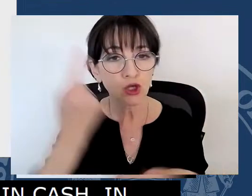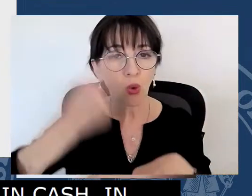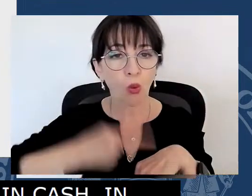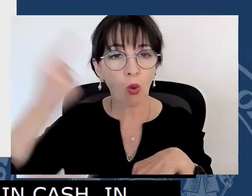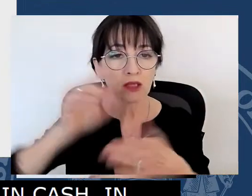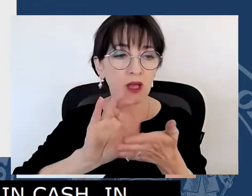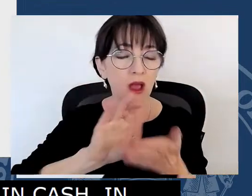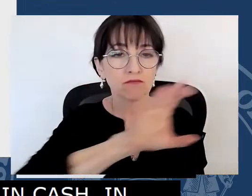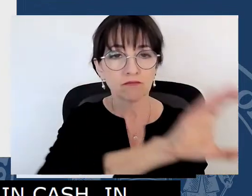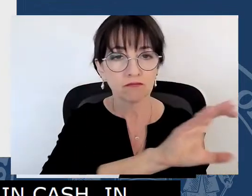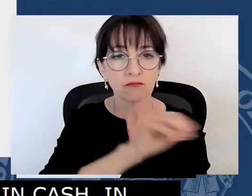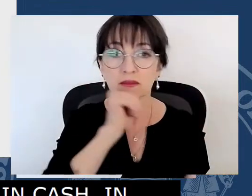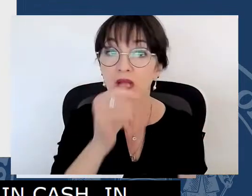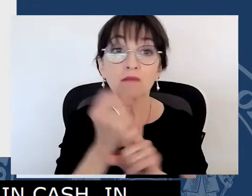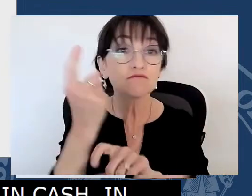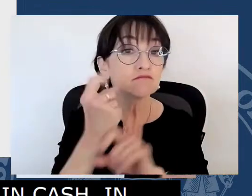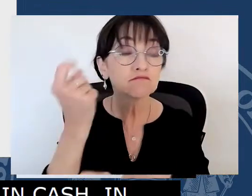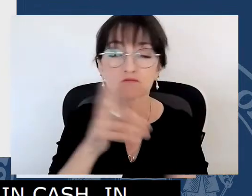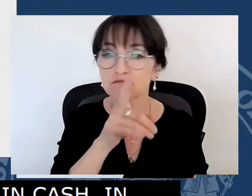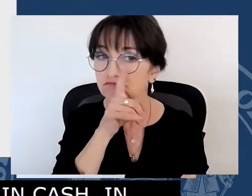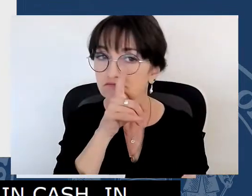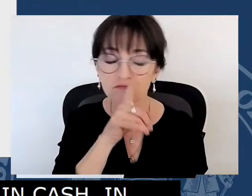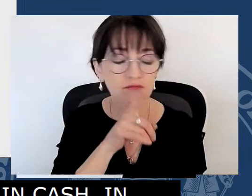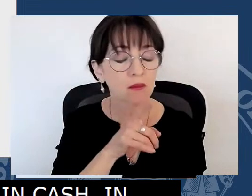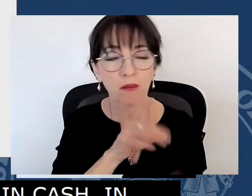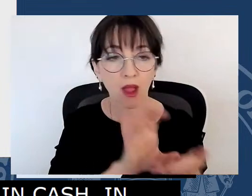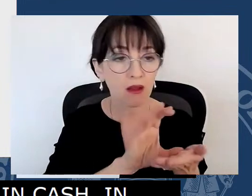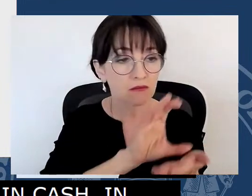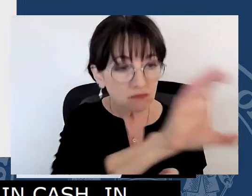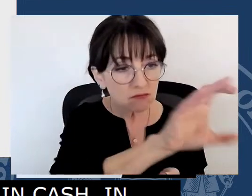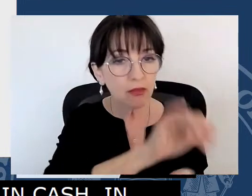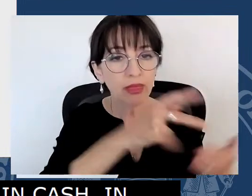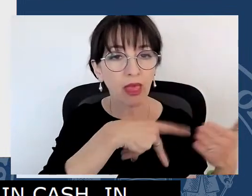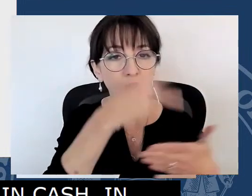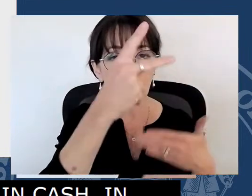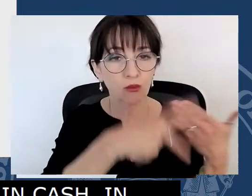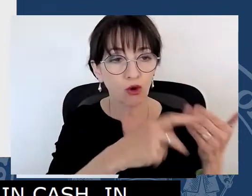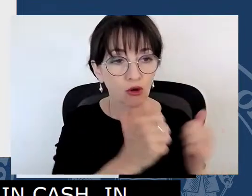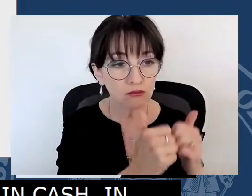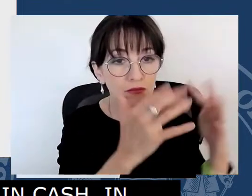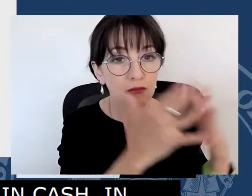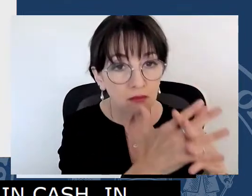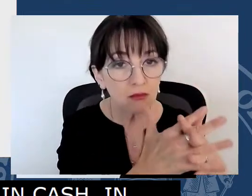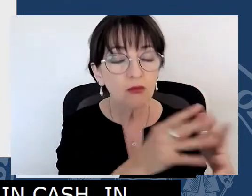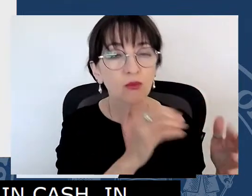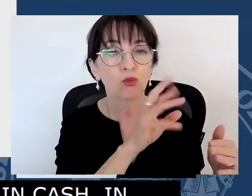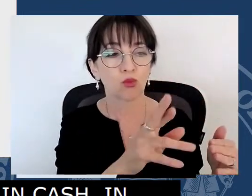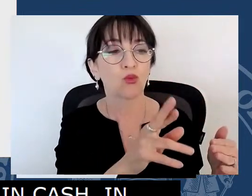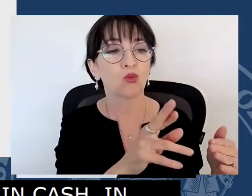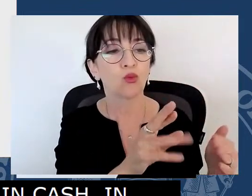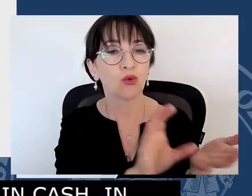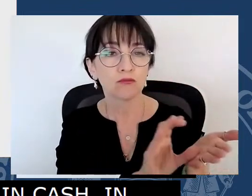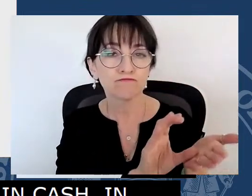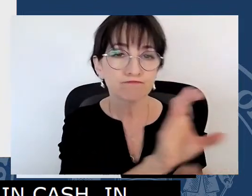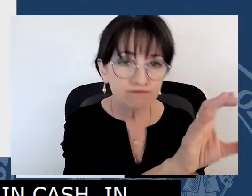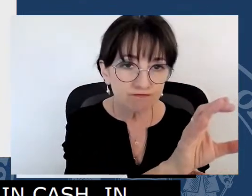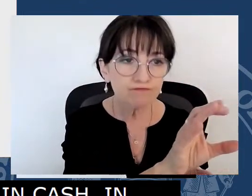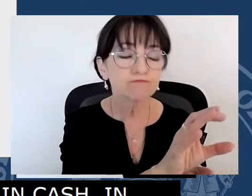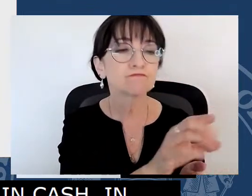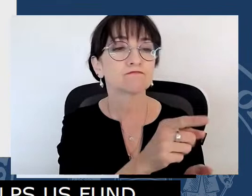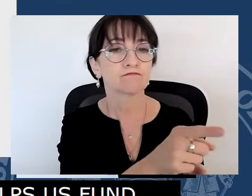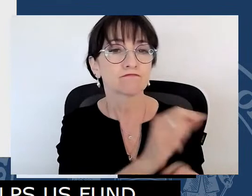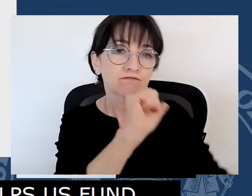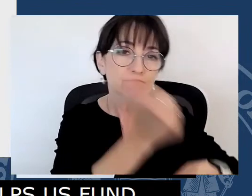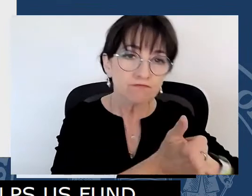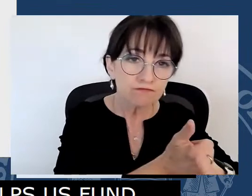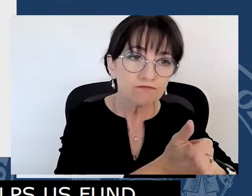us fund those programs in a way that doesn't require us to borrow